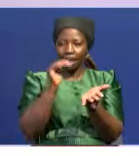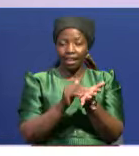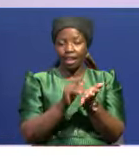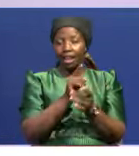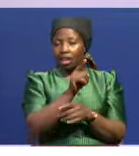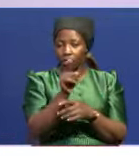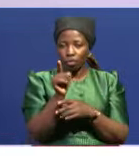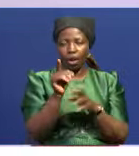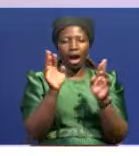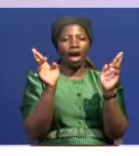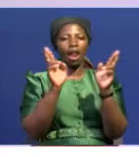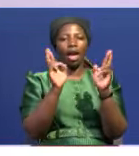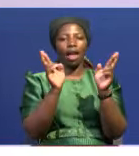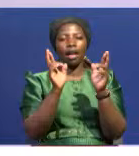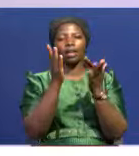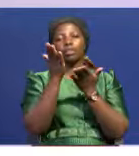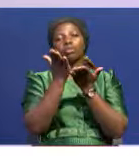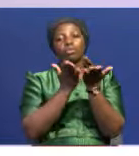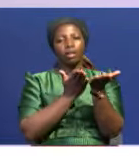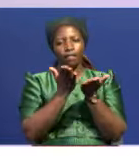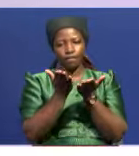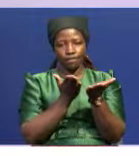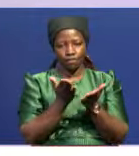you are ready to serve.